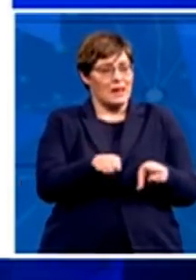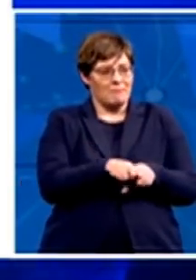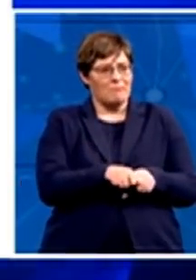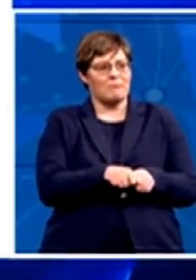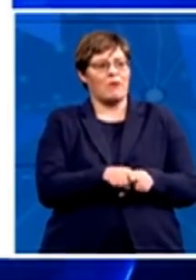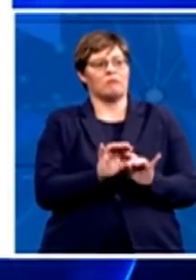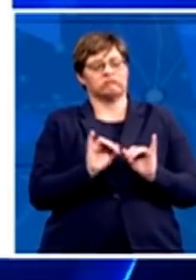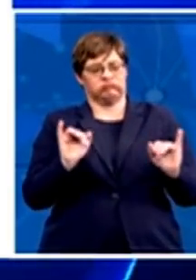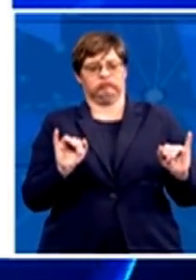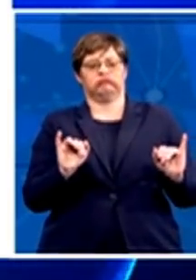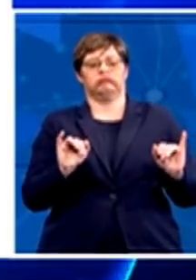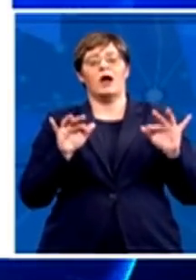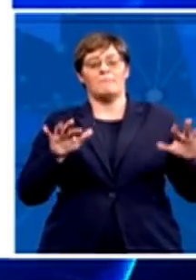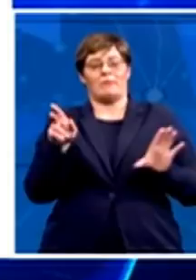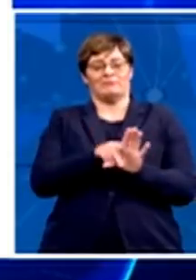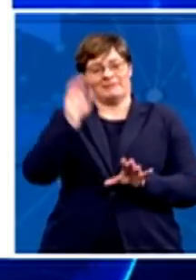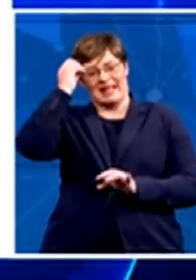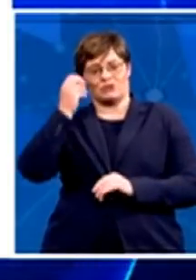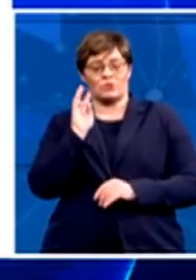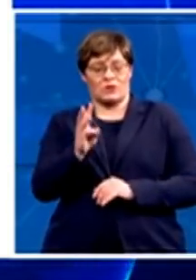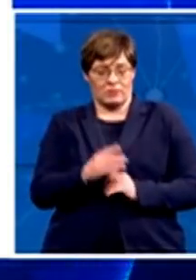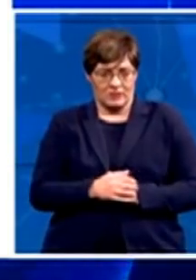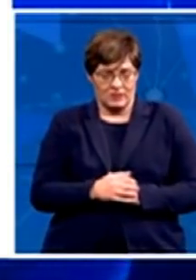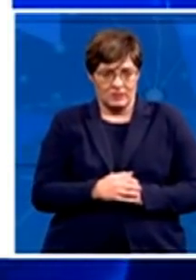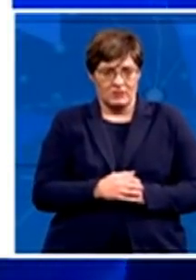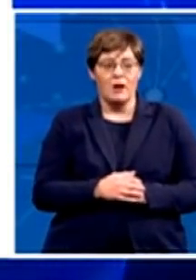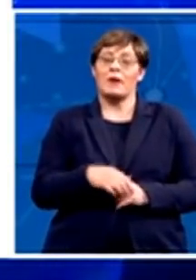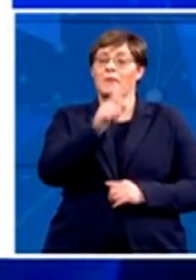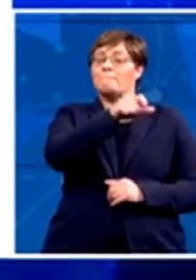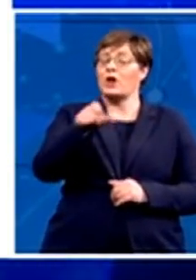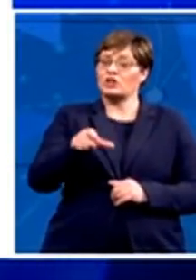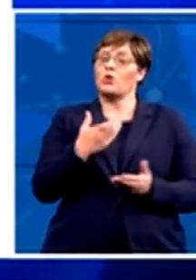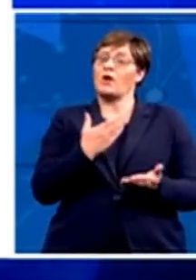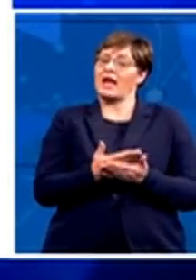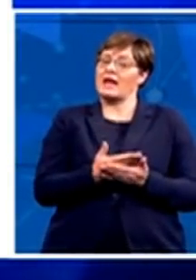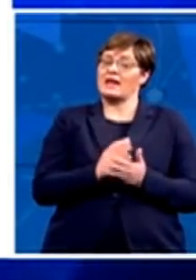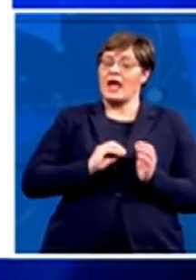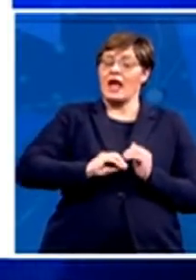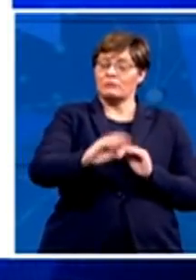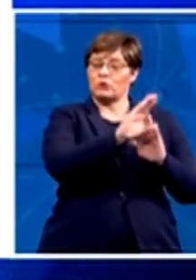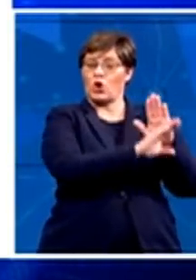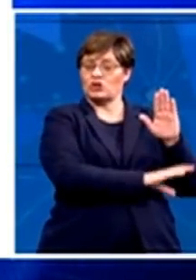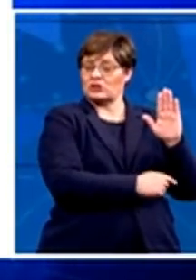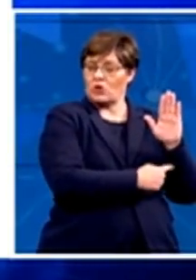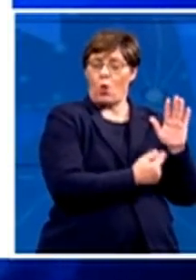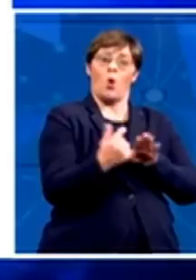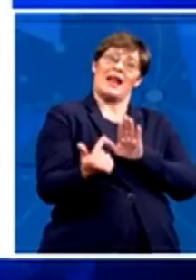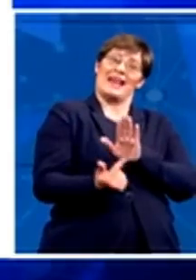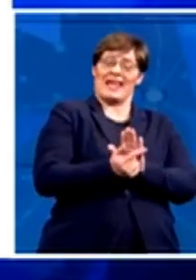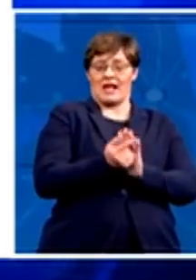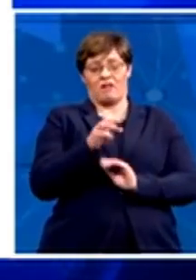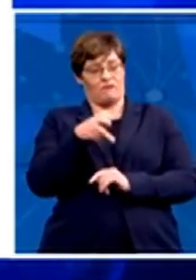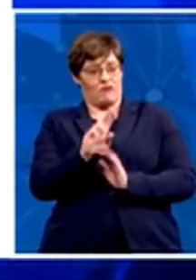interest, and not just by persons who are able to input on the constitutionality or the legal aspects of such a bill, but people